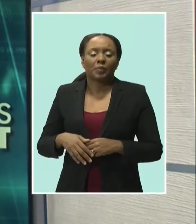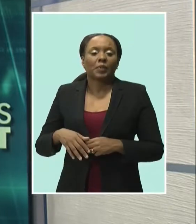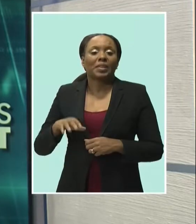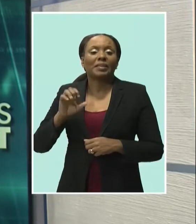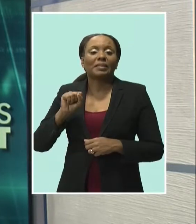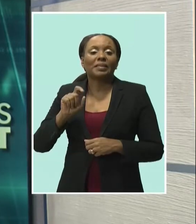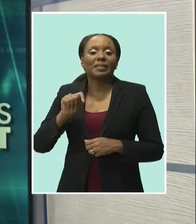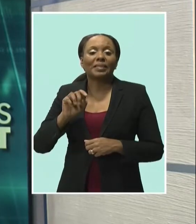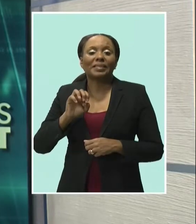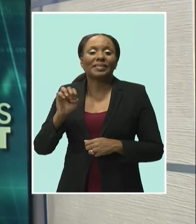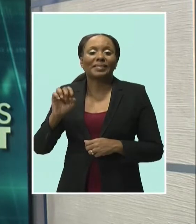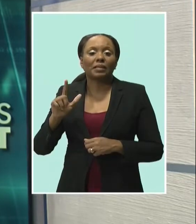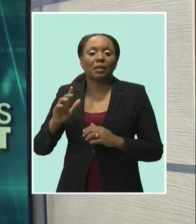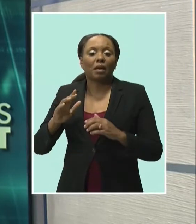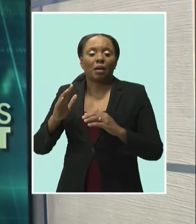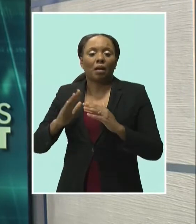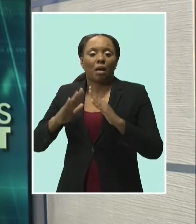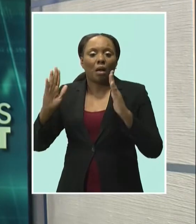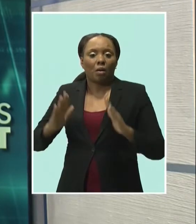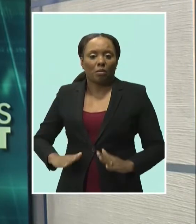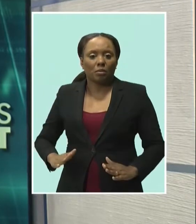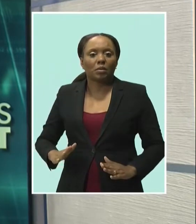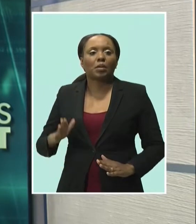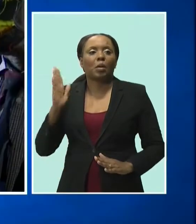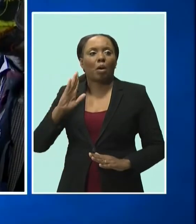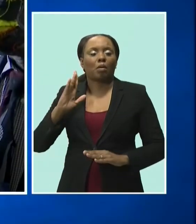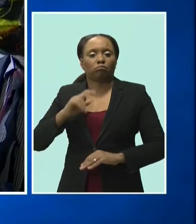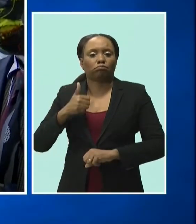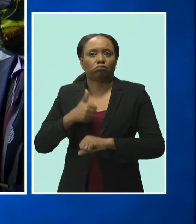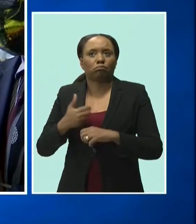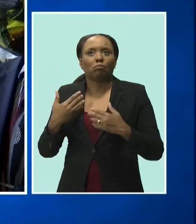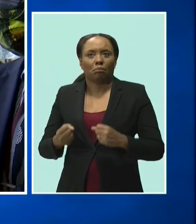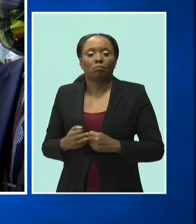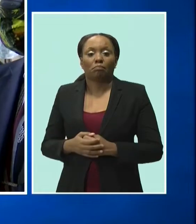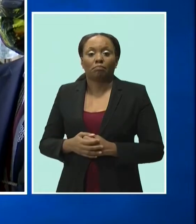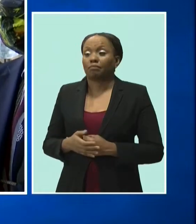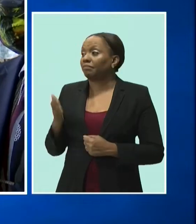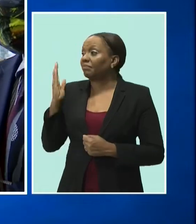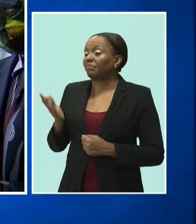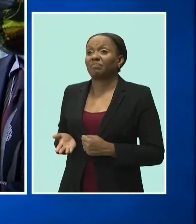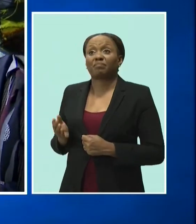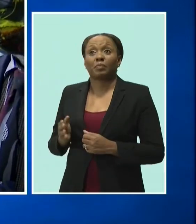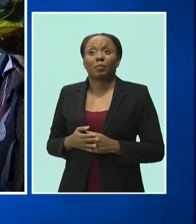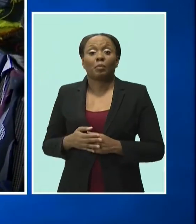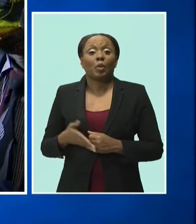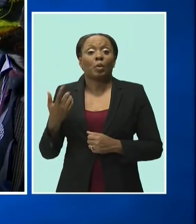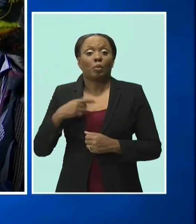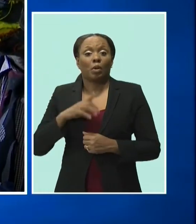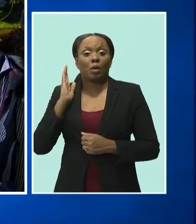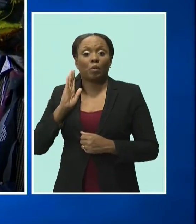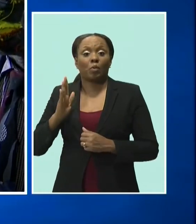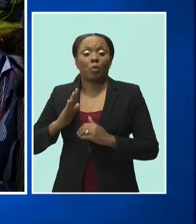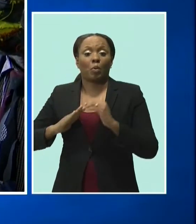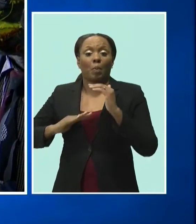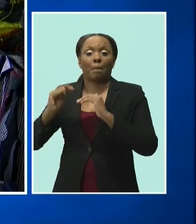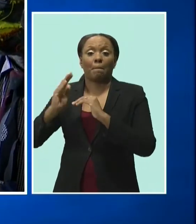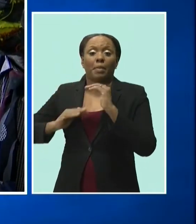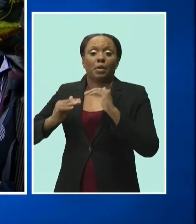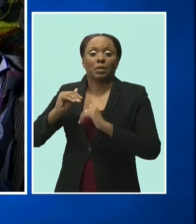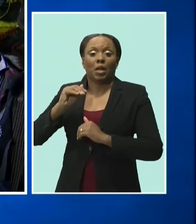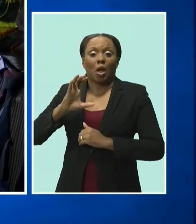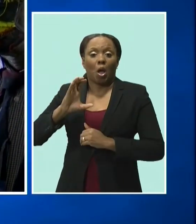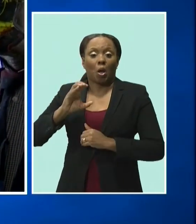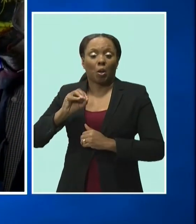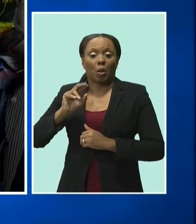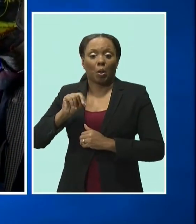in will then be put into use. What a lot of people do not know is we're building a container park. So we're building actually at 6